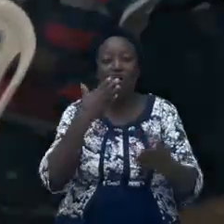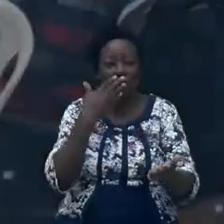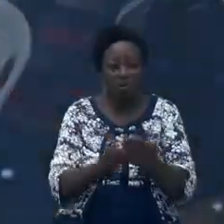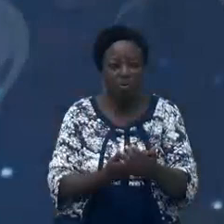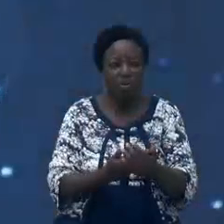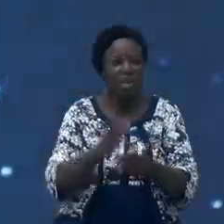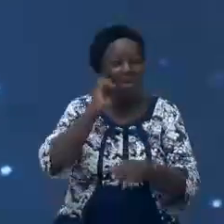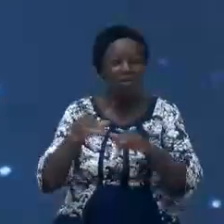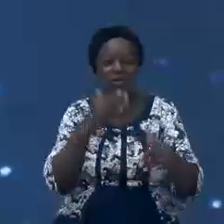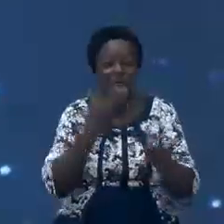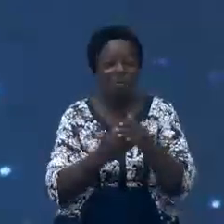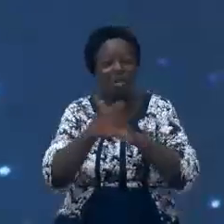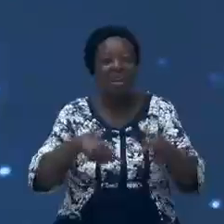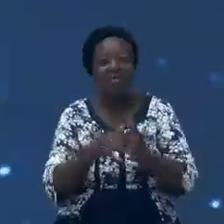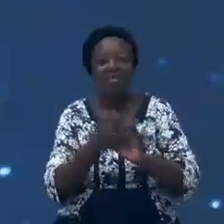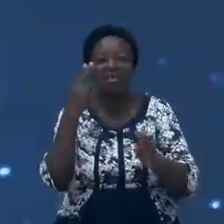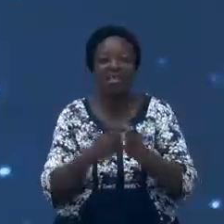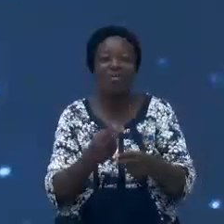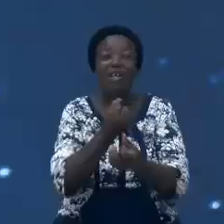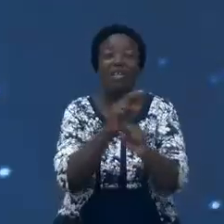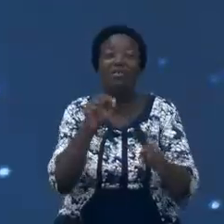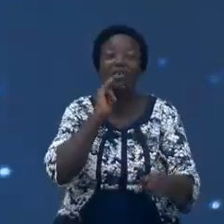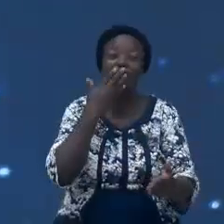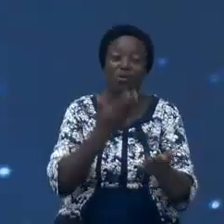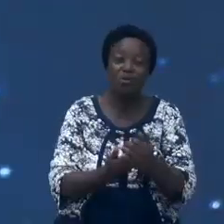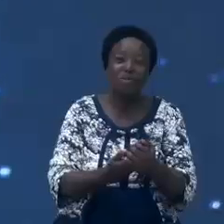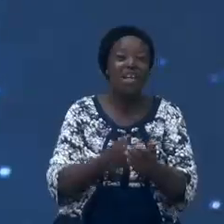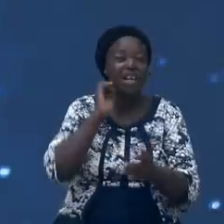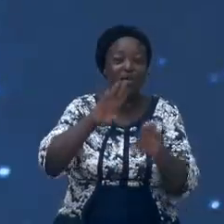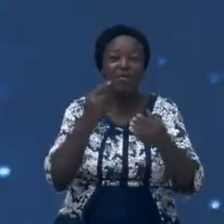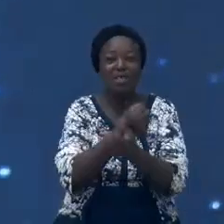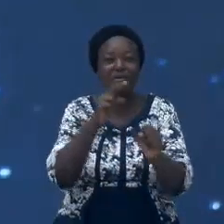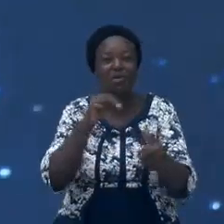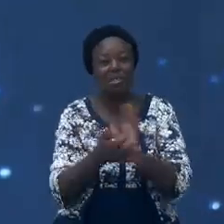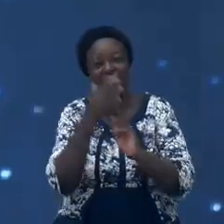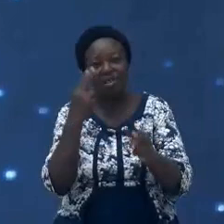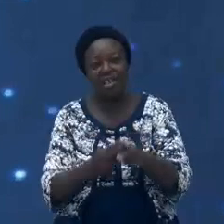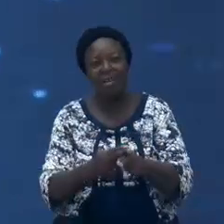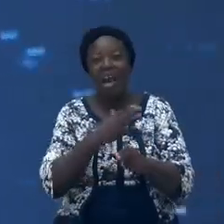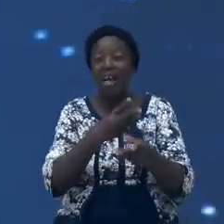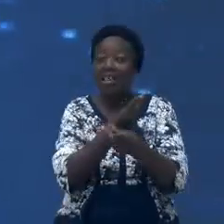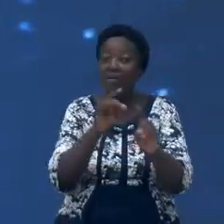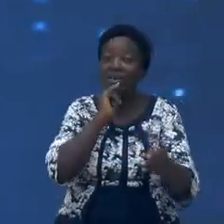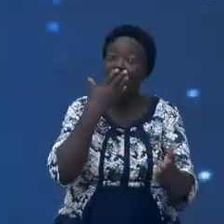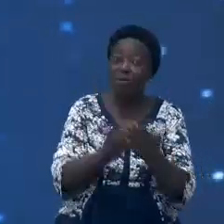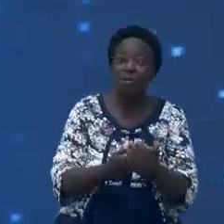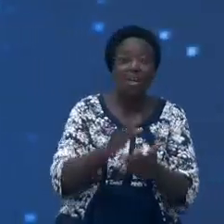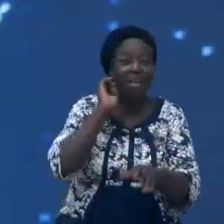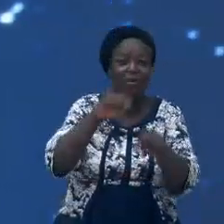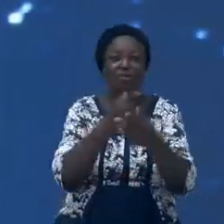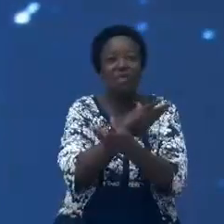then it's saying, doing good, he'll do good in your life. Salvation is good, he'll give